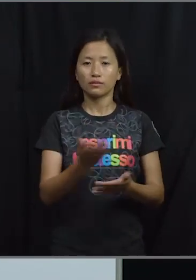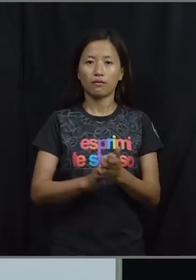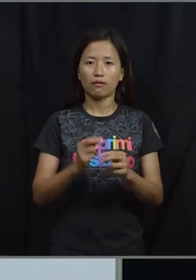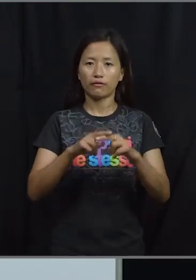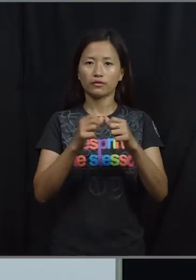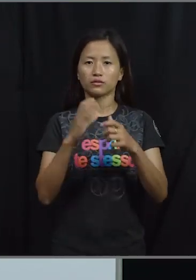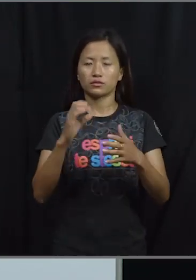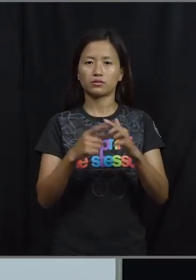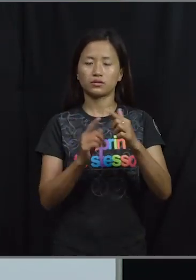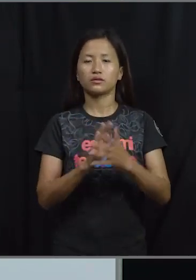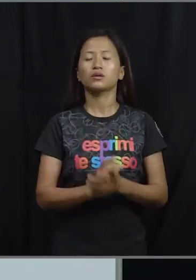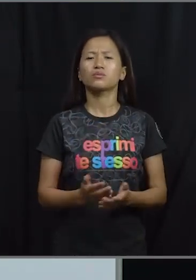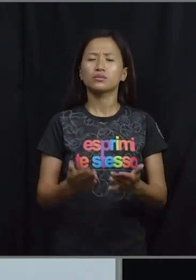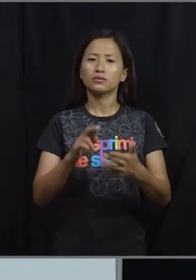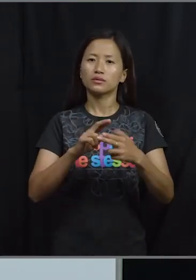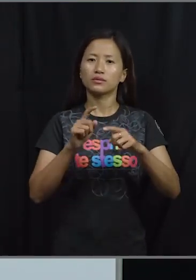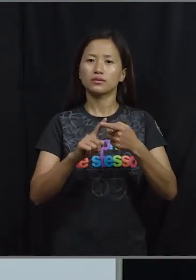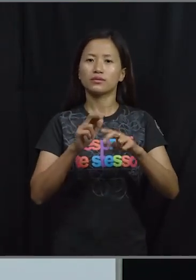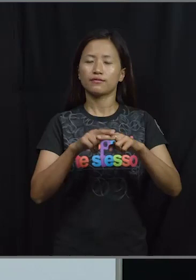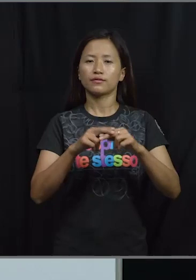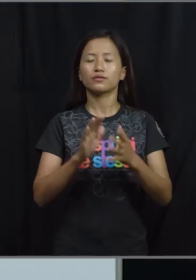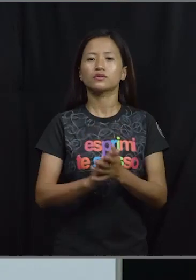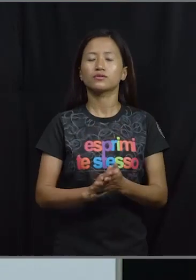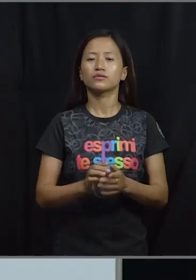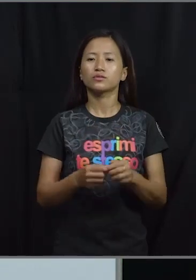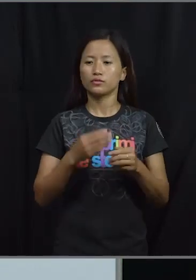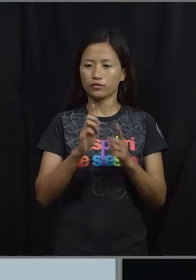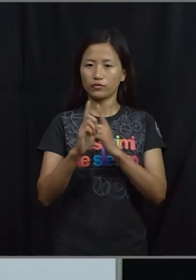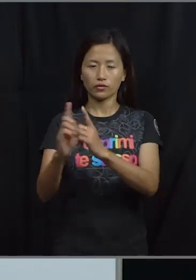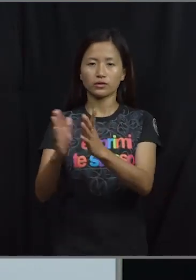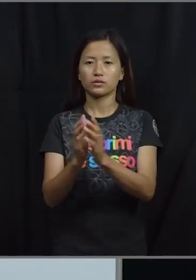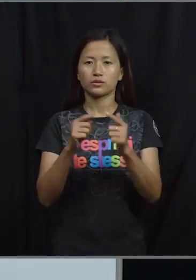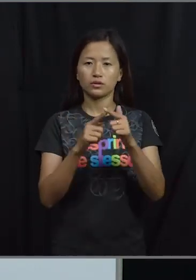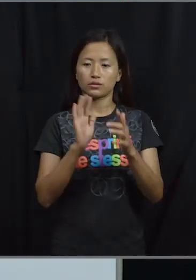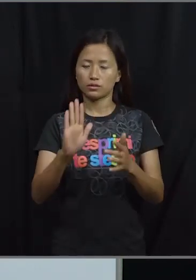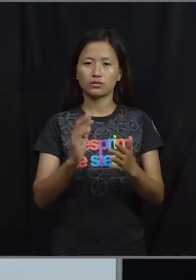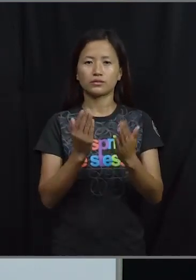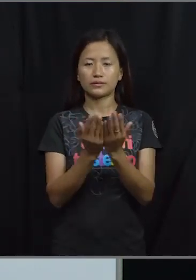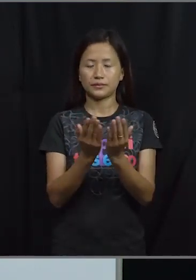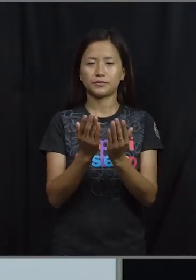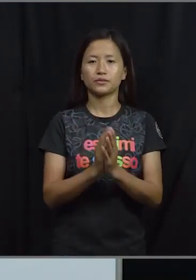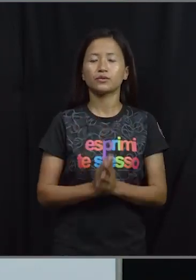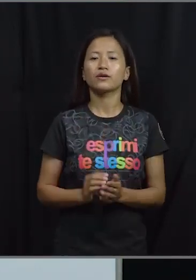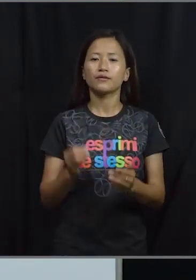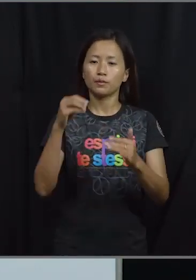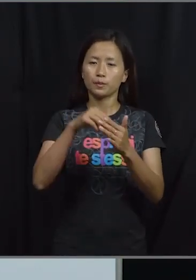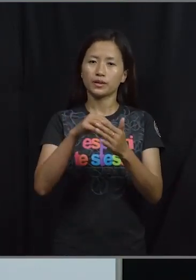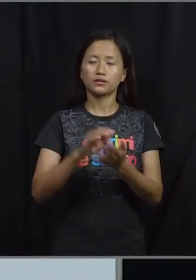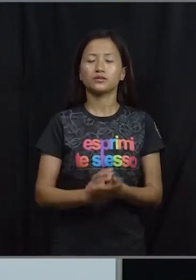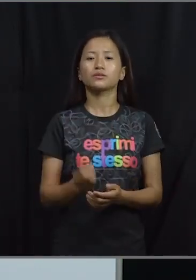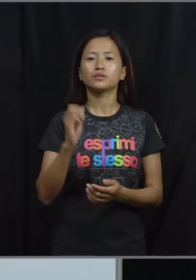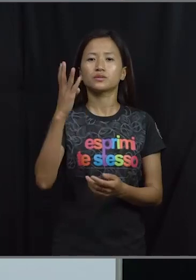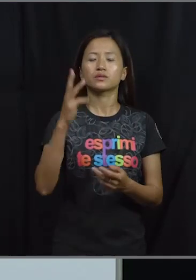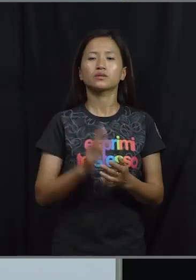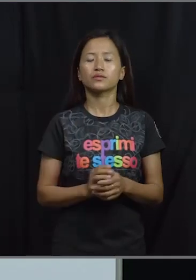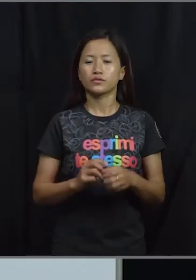which affects the demand. And therefore, to follow your textbook, we have mentioned 3. Understood? But if